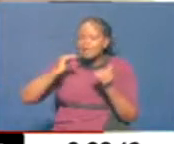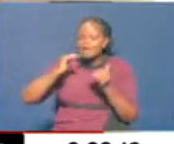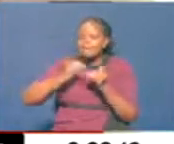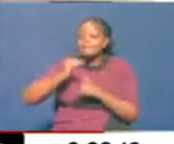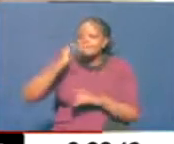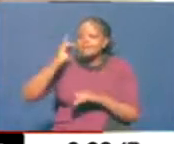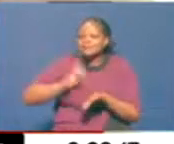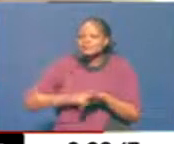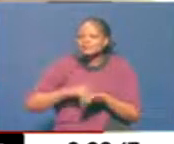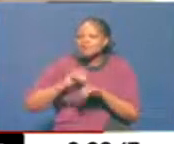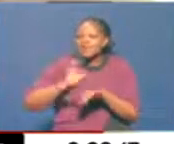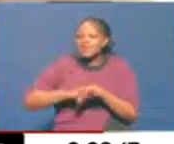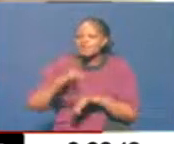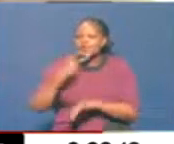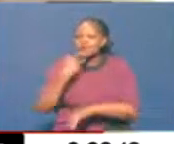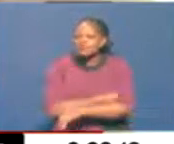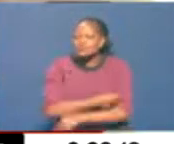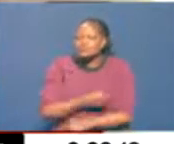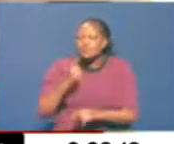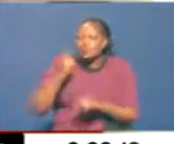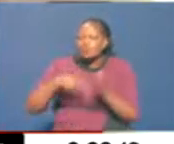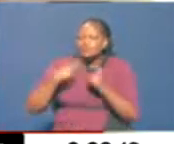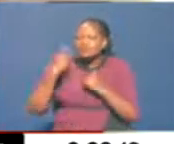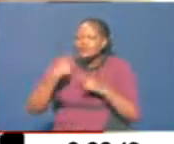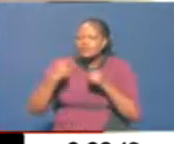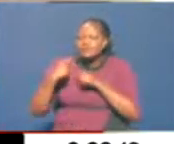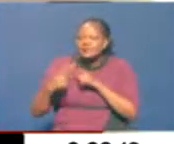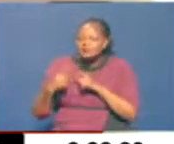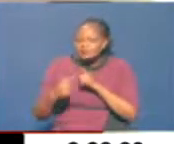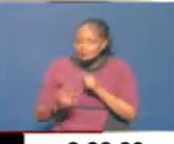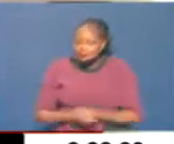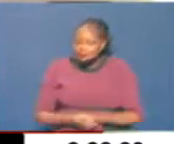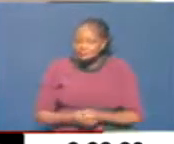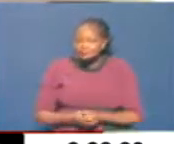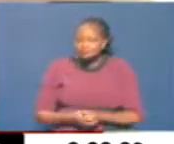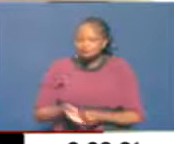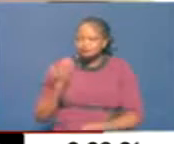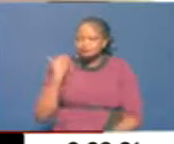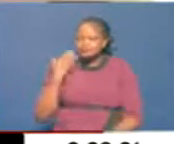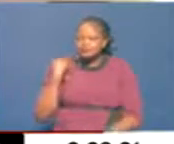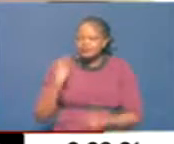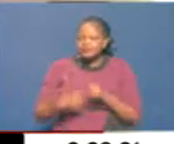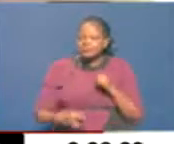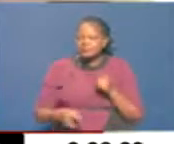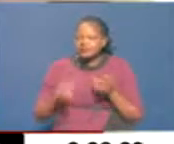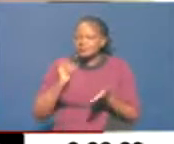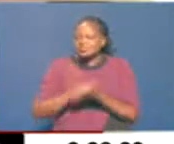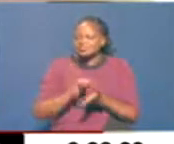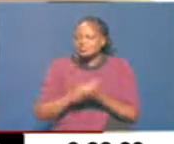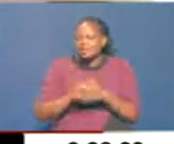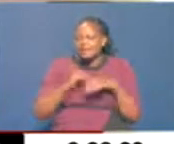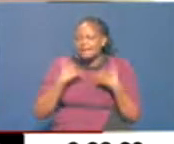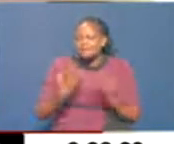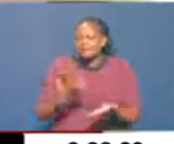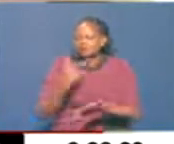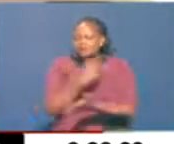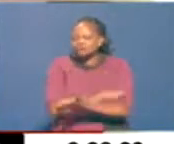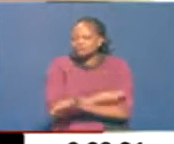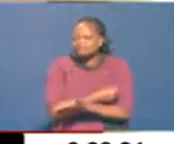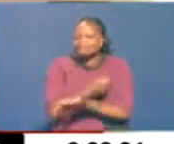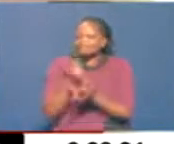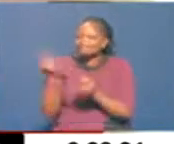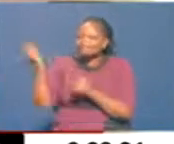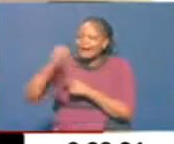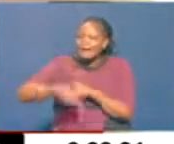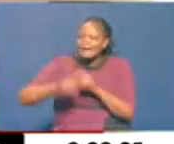Mm-hmm. And so what we've seen from that experience, what we learned from that experience early on this year, is that in terms of doses, the doses will come. The